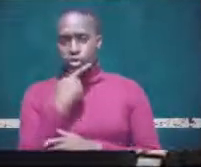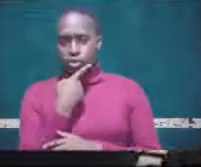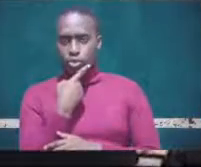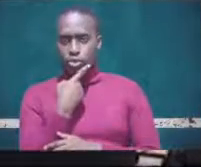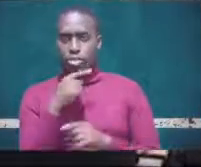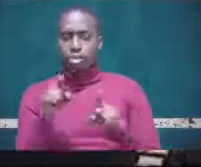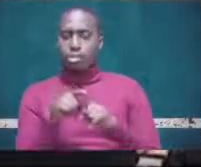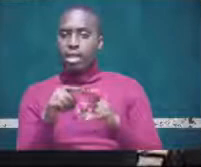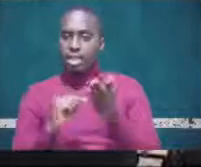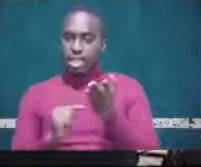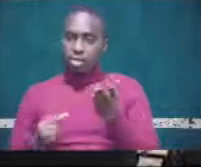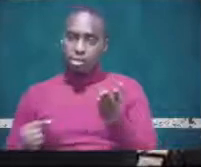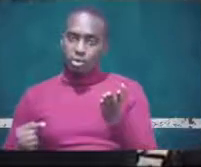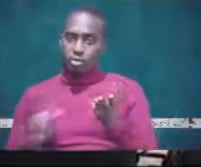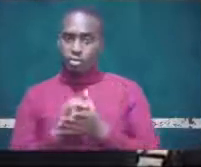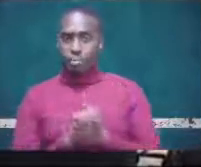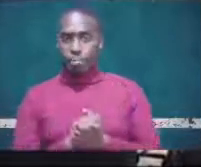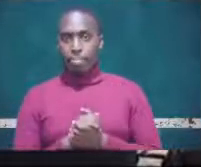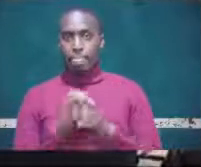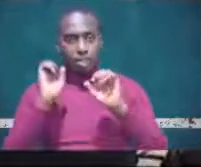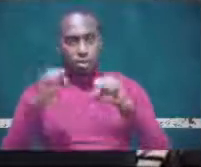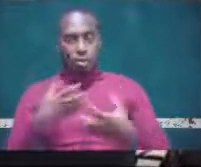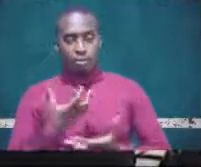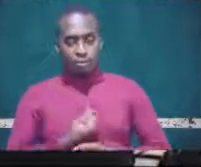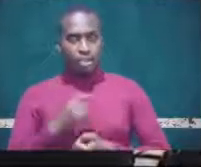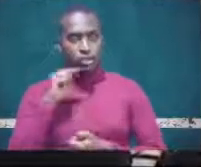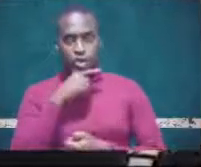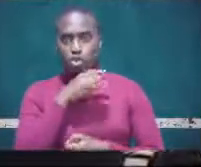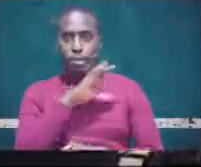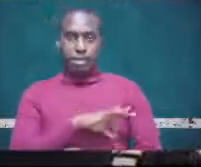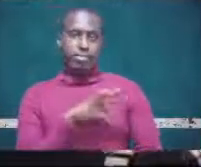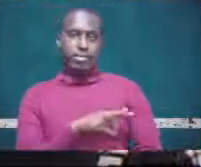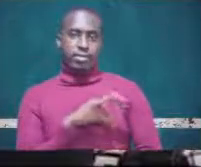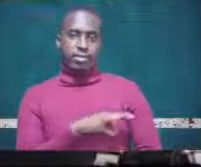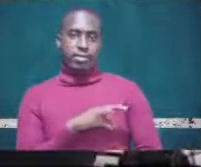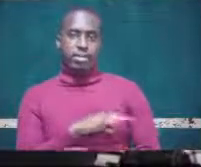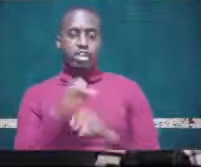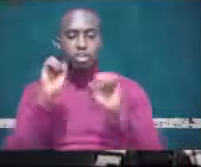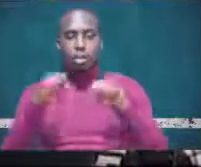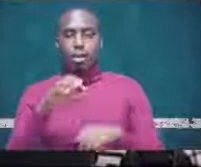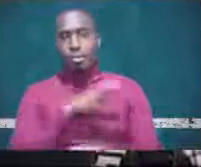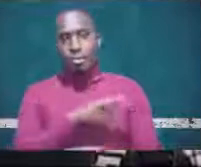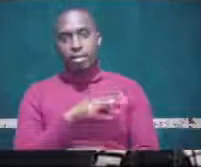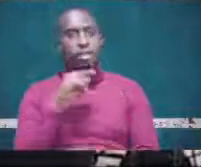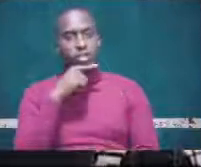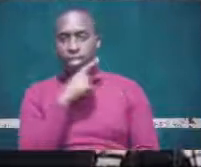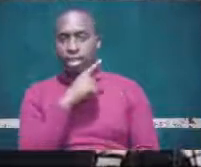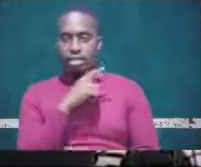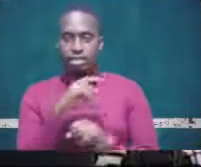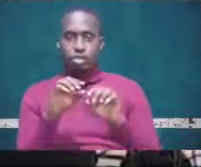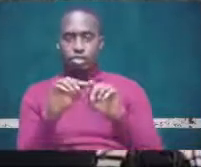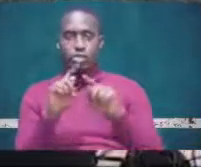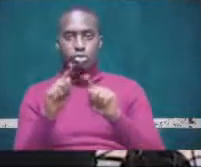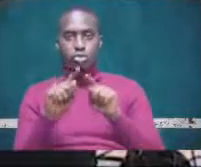the technology should have social benefits. It should benefit the society